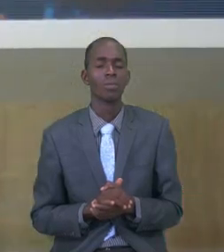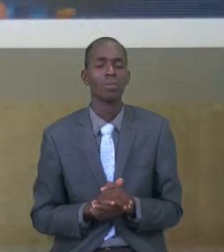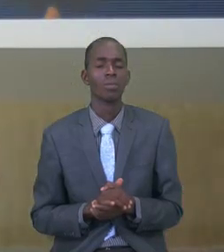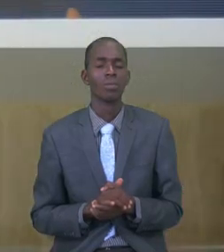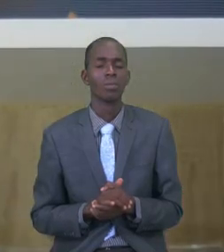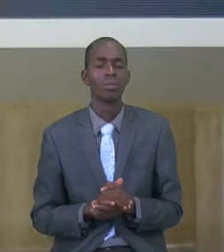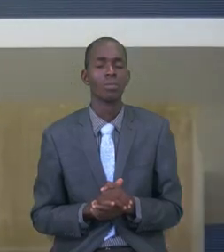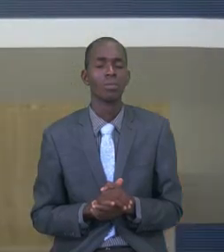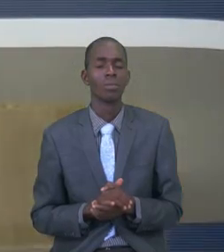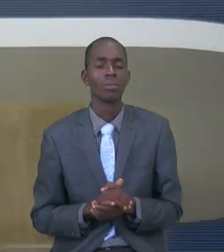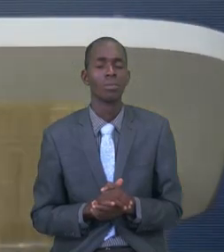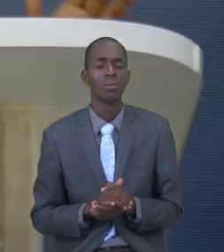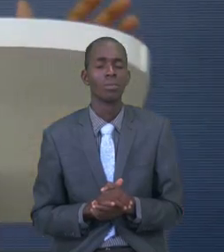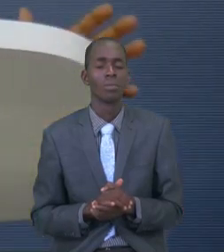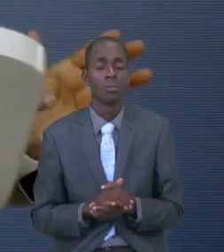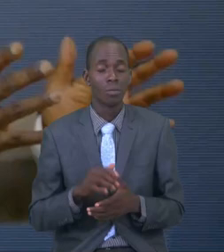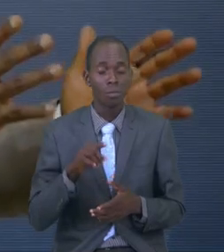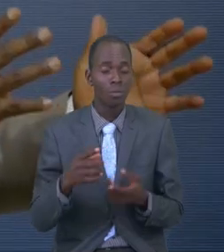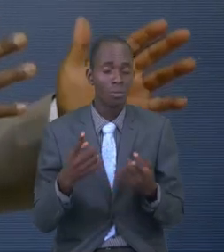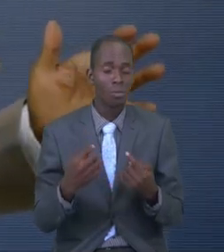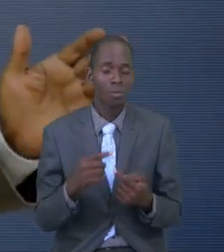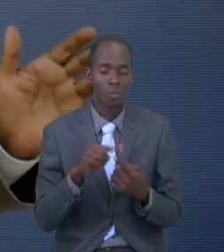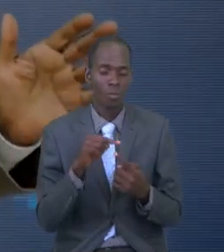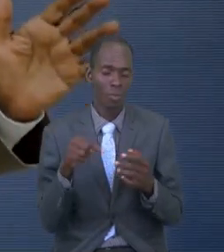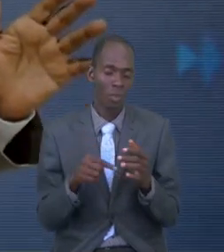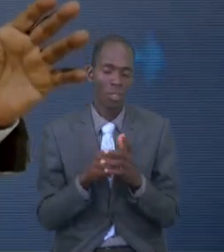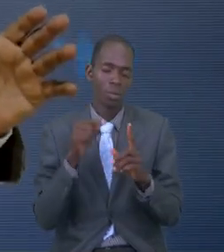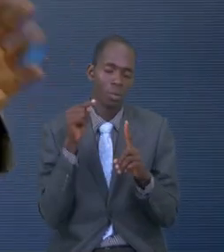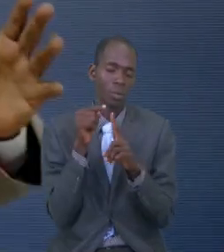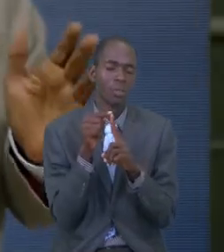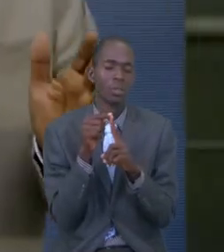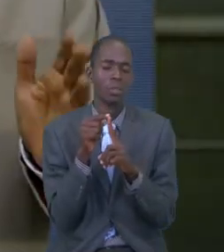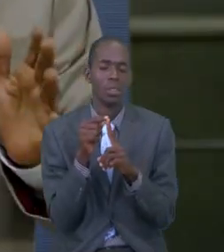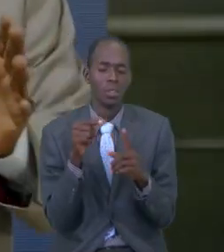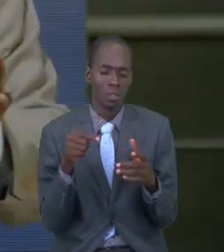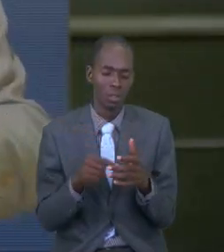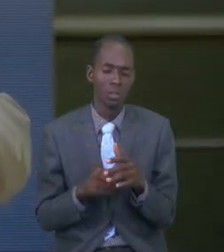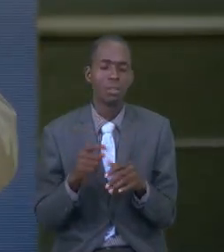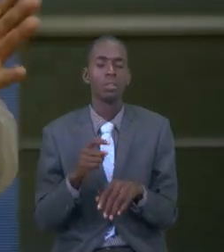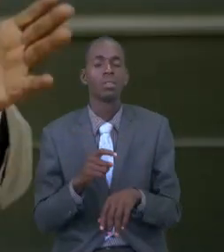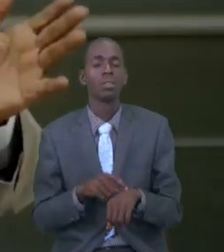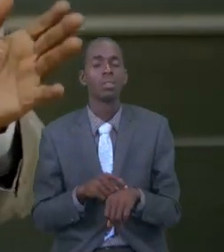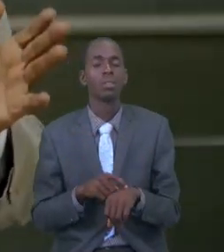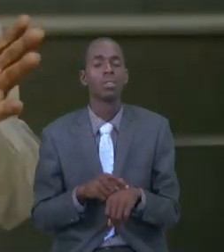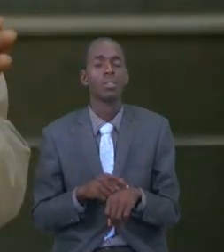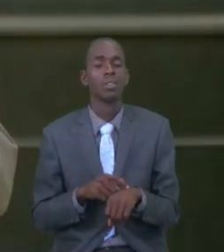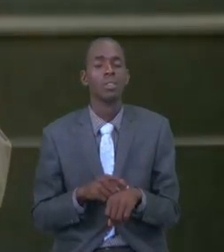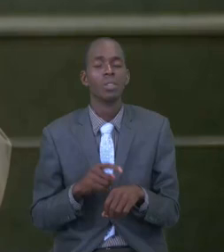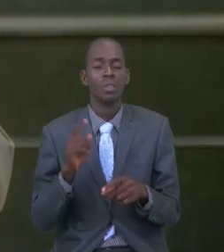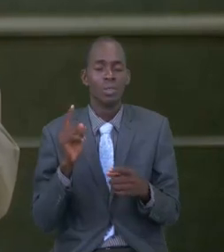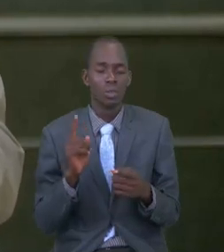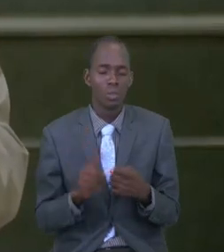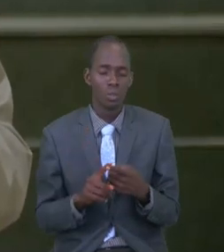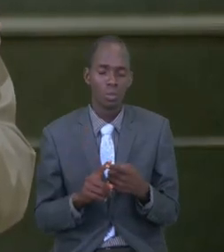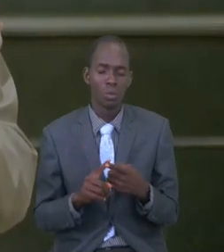You come to this point, this moment, you pass through